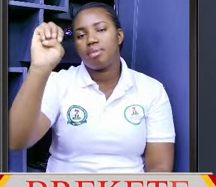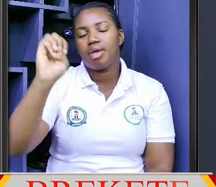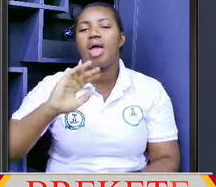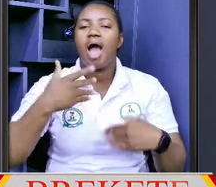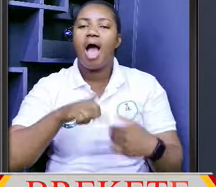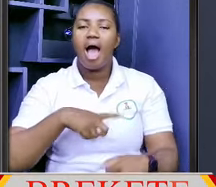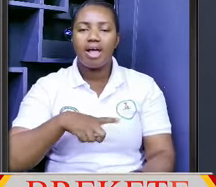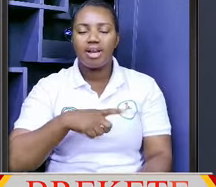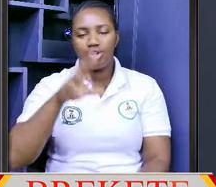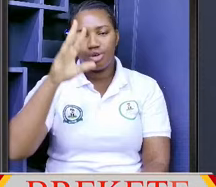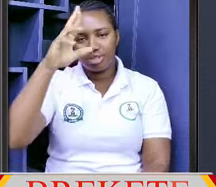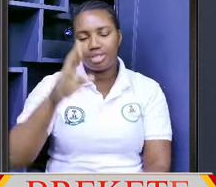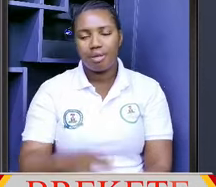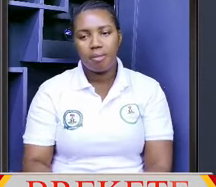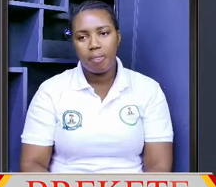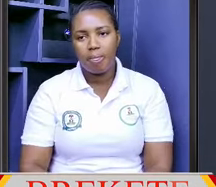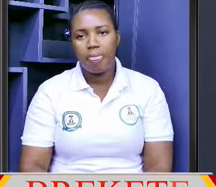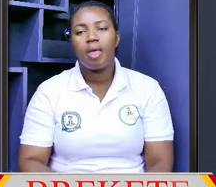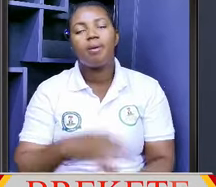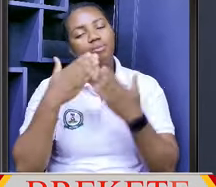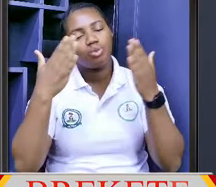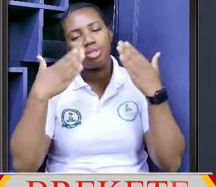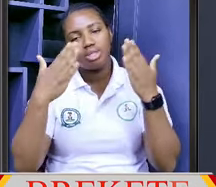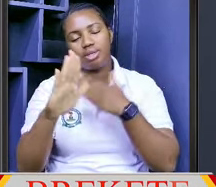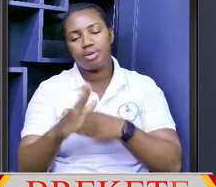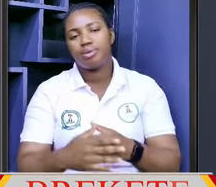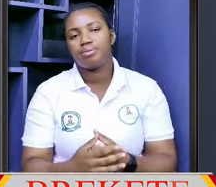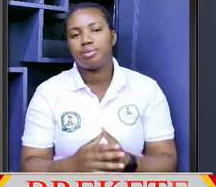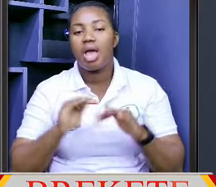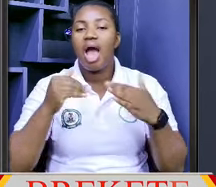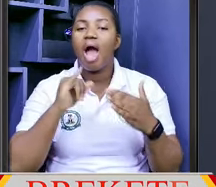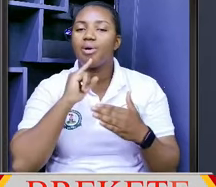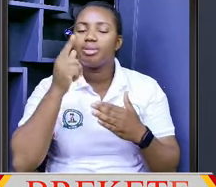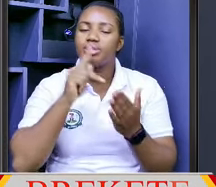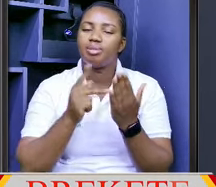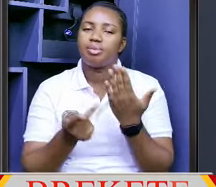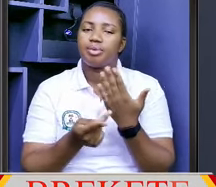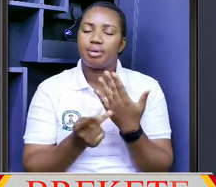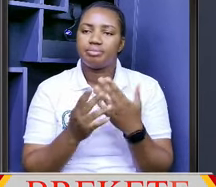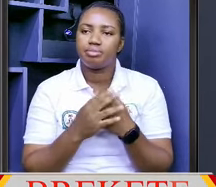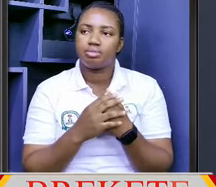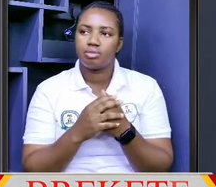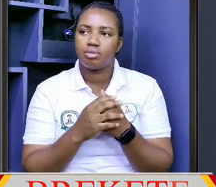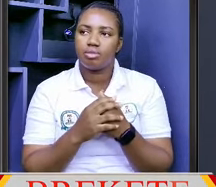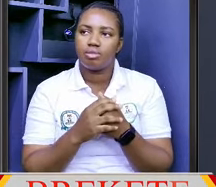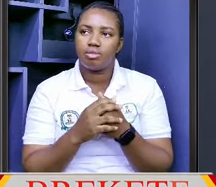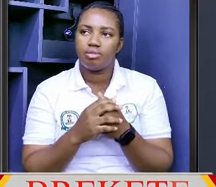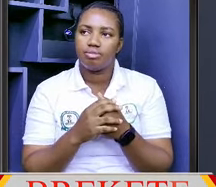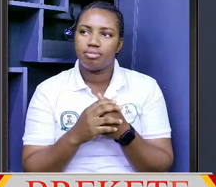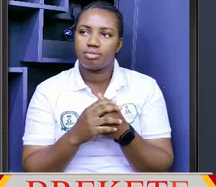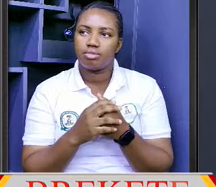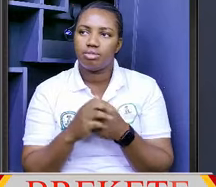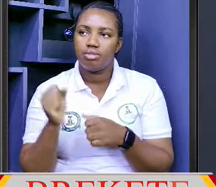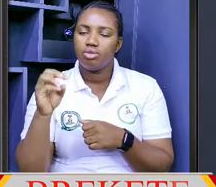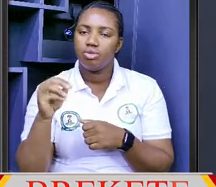How Lagos today, sir? Yeah, we thank God, sir. We thank God, sir. We thank God, sir.